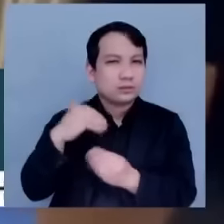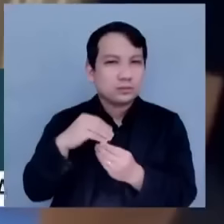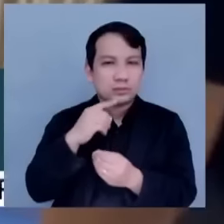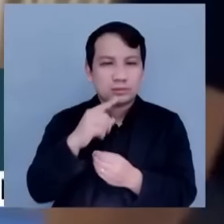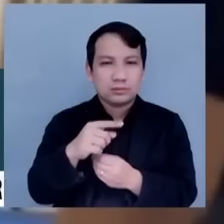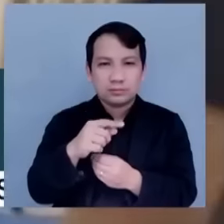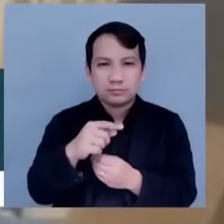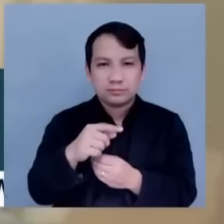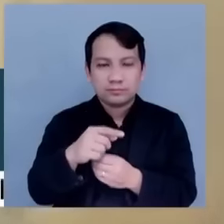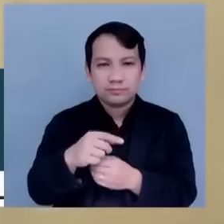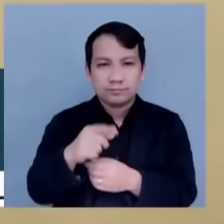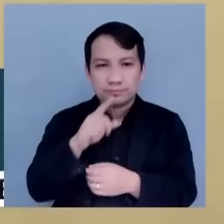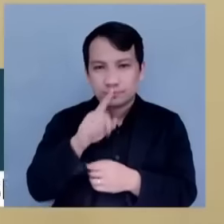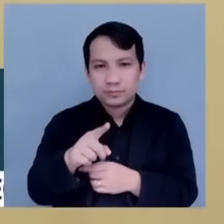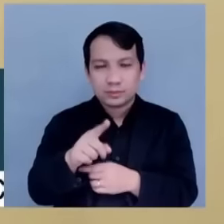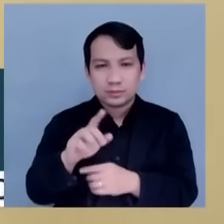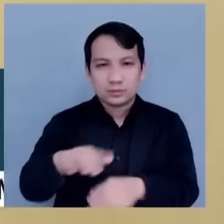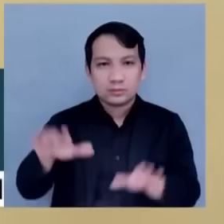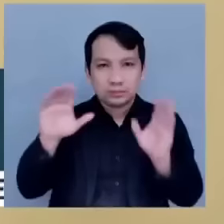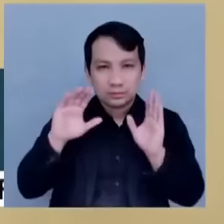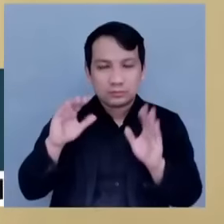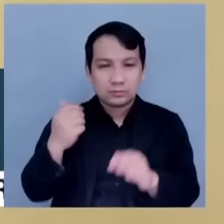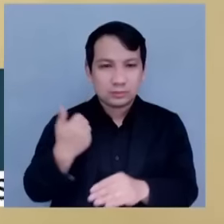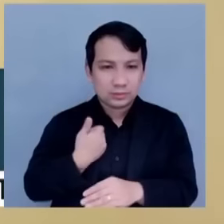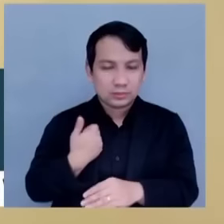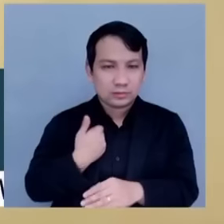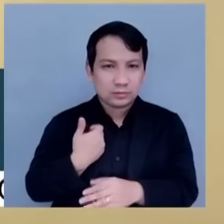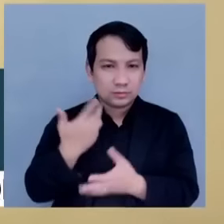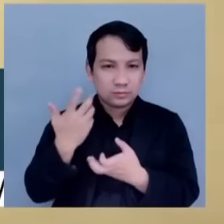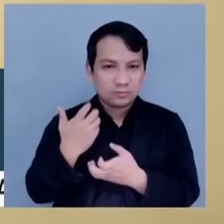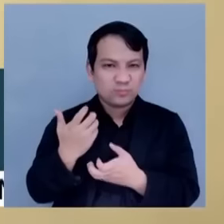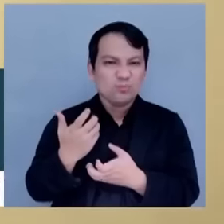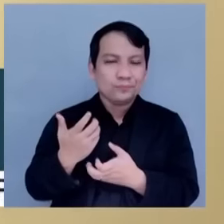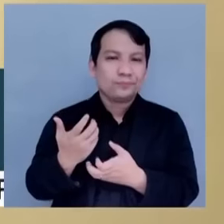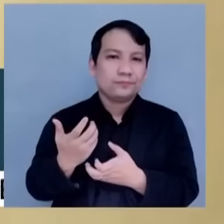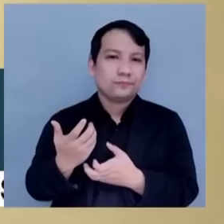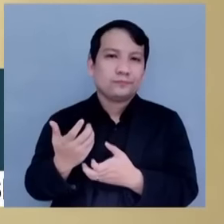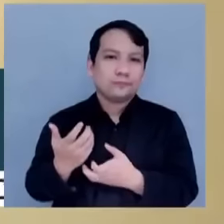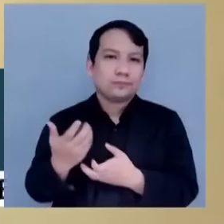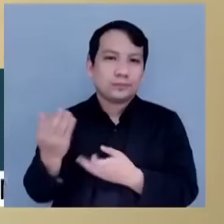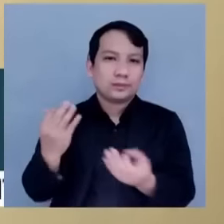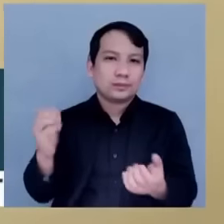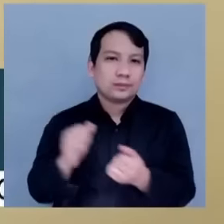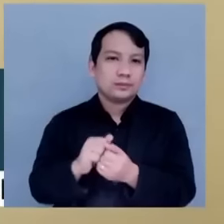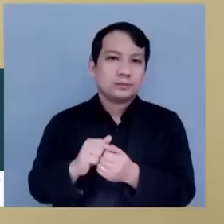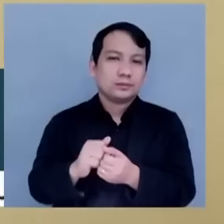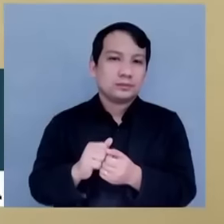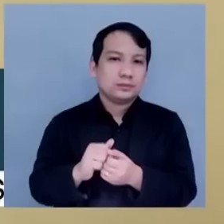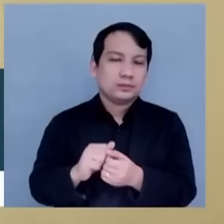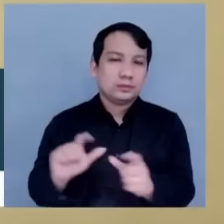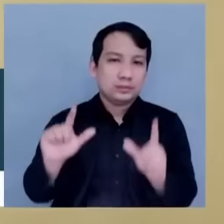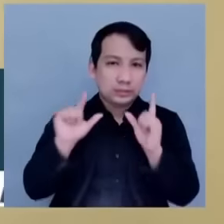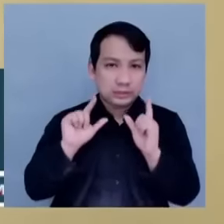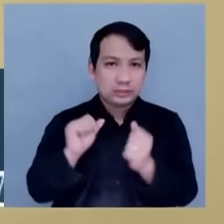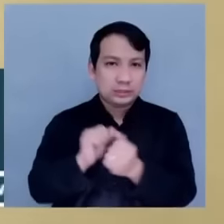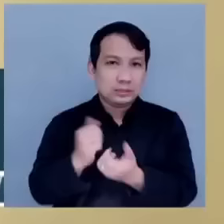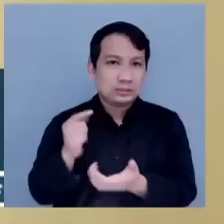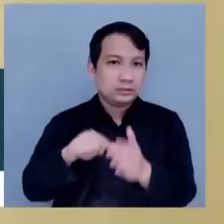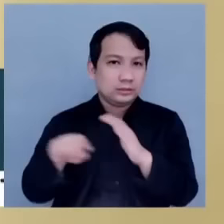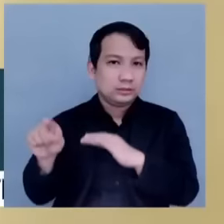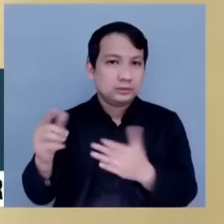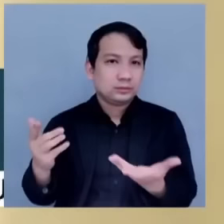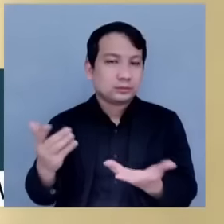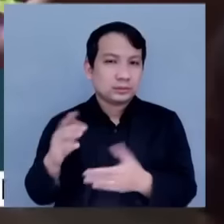he was very determined to surrender himself. Kasi nga, the futility of being a fugitive, di ba? Ano pa ba? Wala naman. Tsaka wala naman siyang kaso